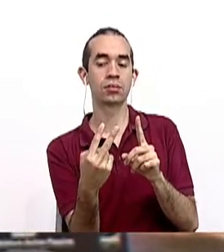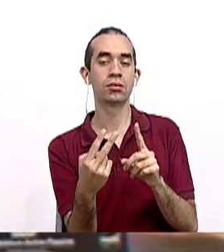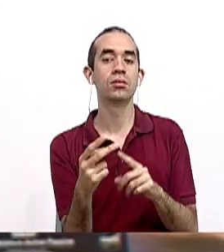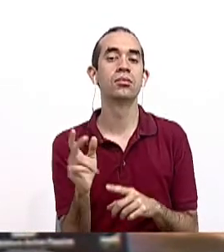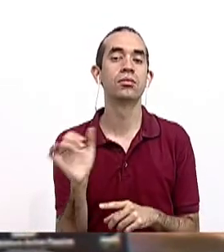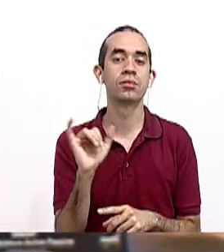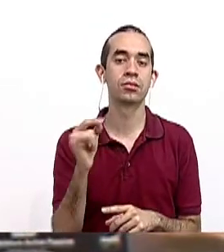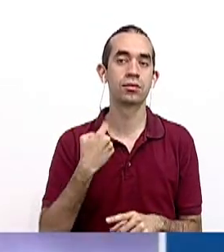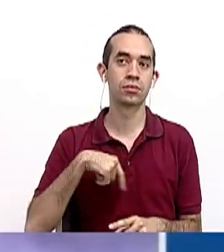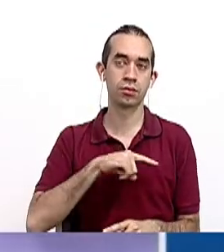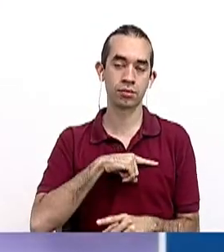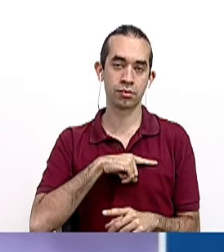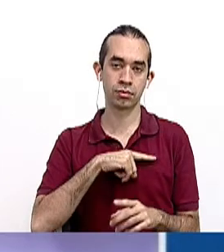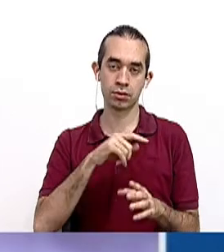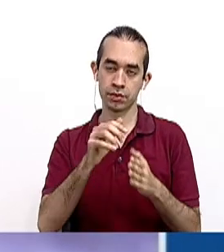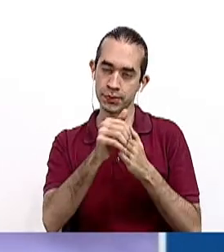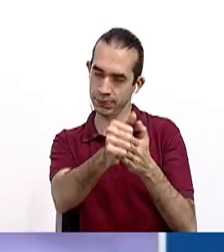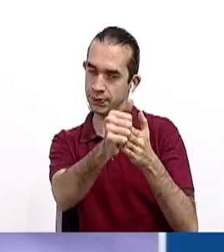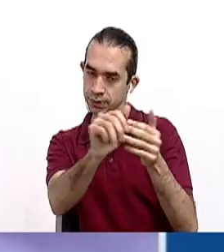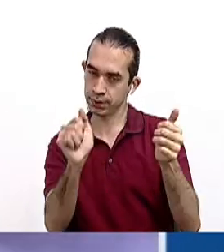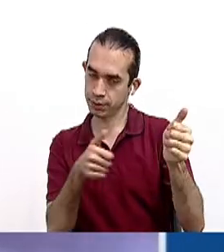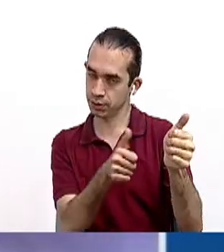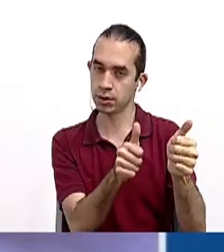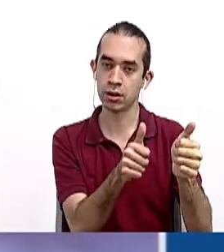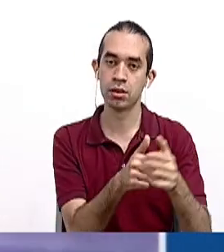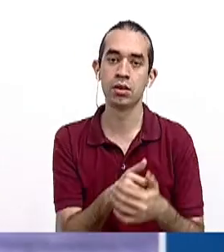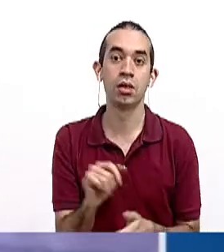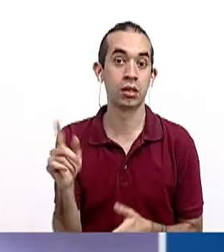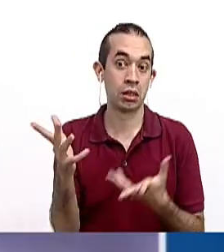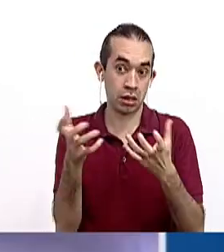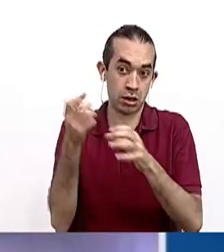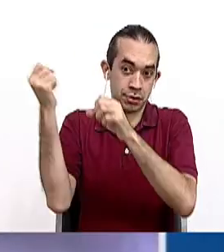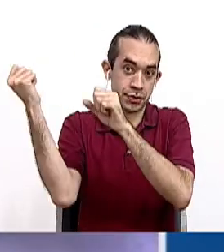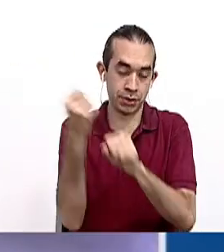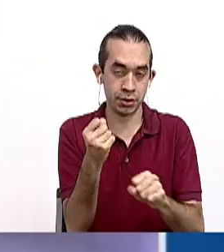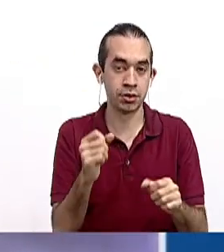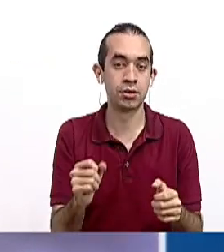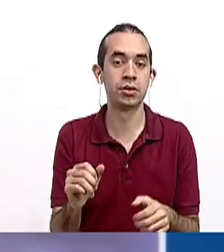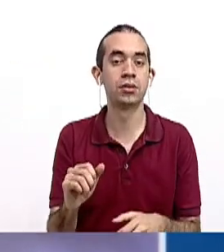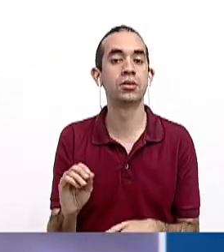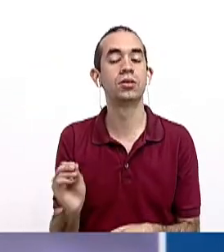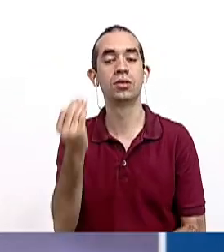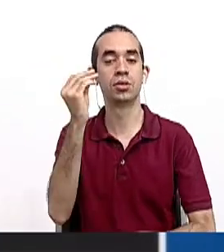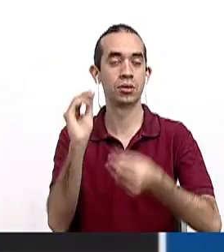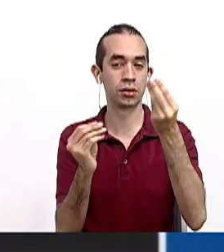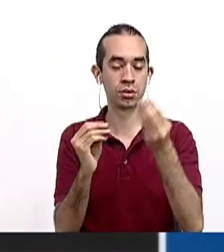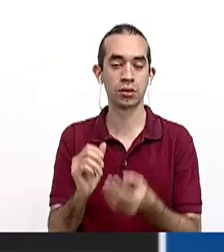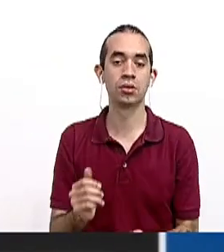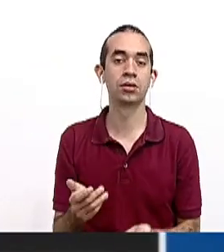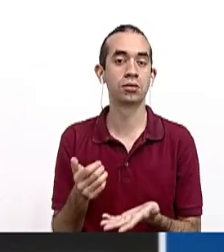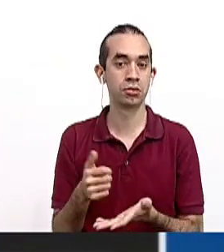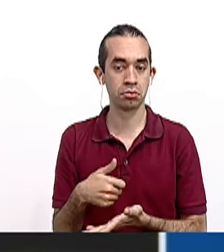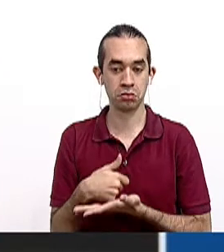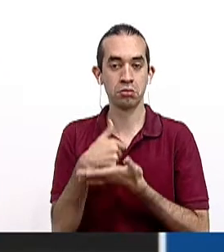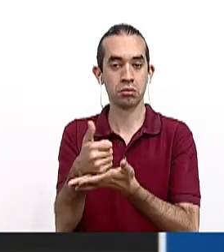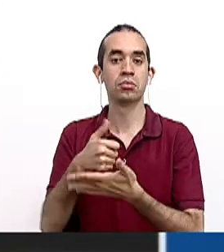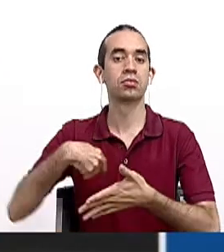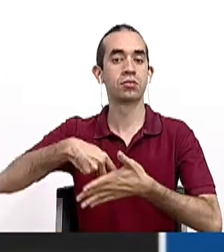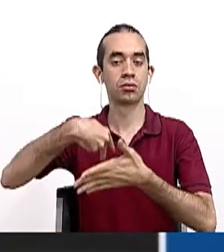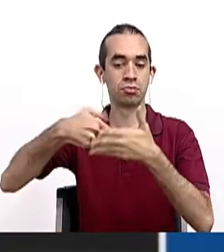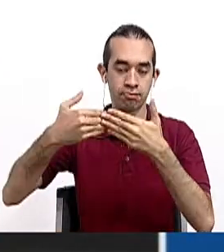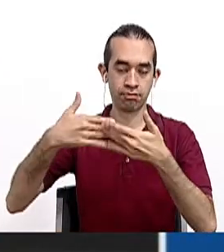also need role models. Kaufman plans to set up a foundation to help young people surmount any barriers. Life is never